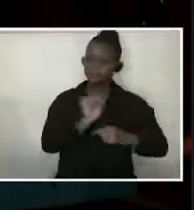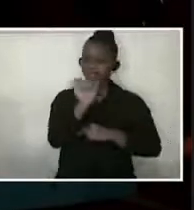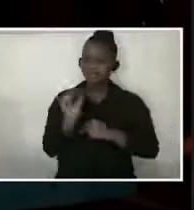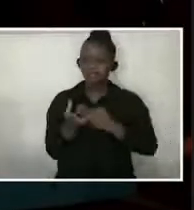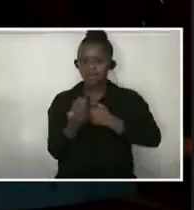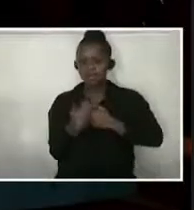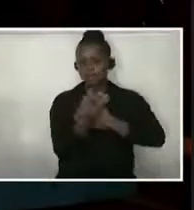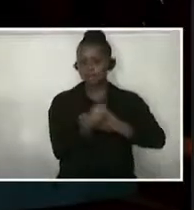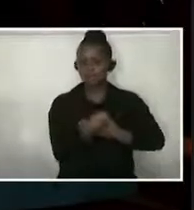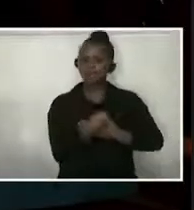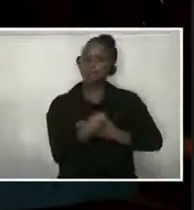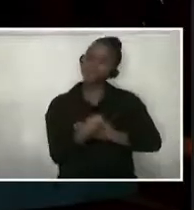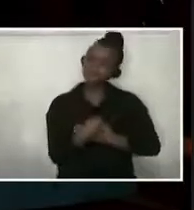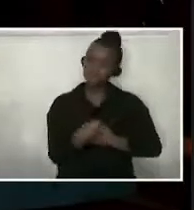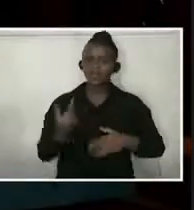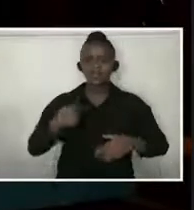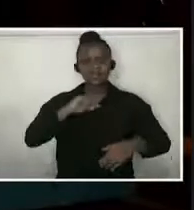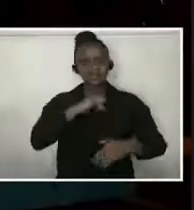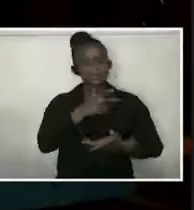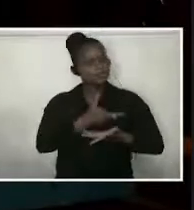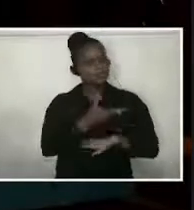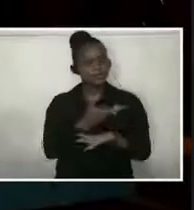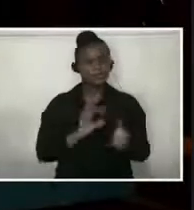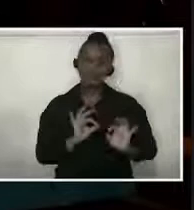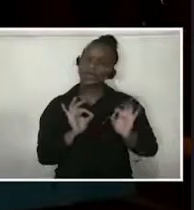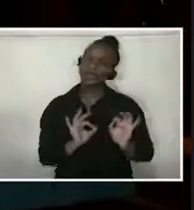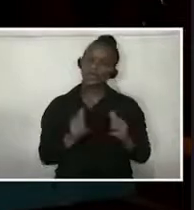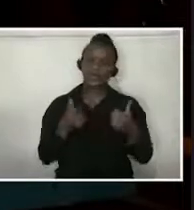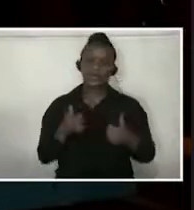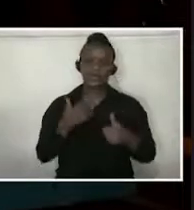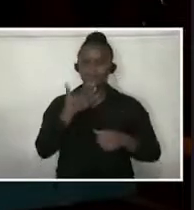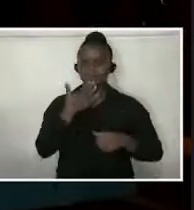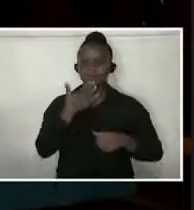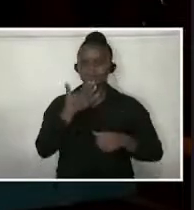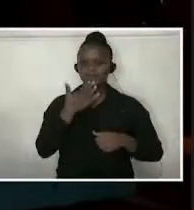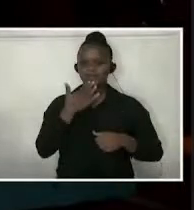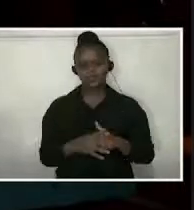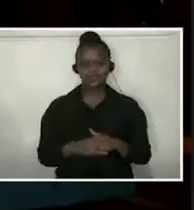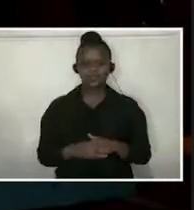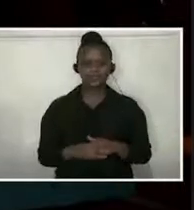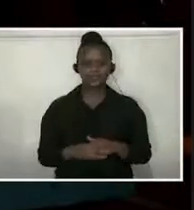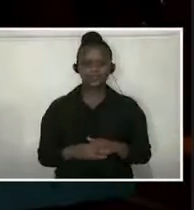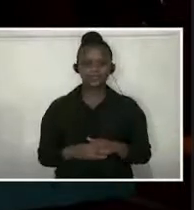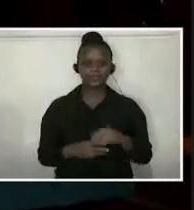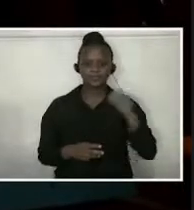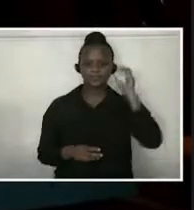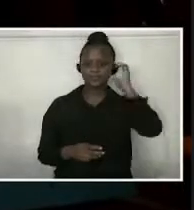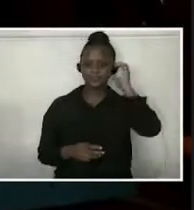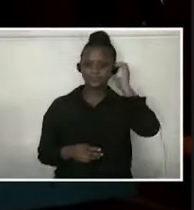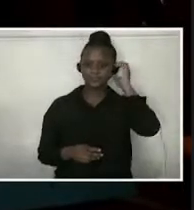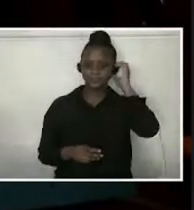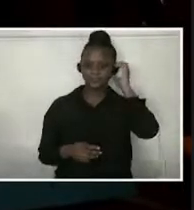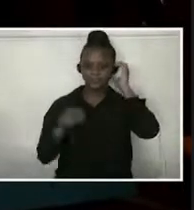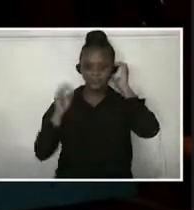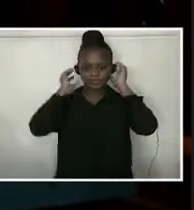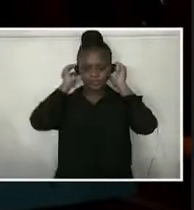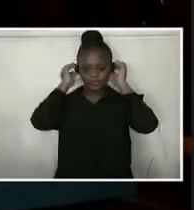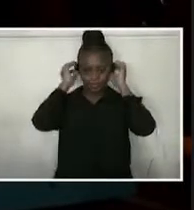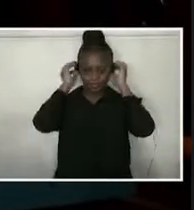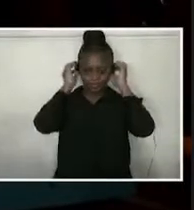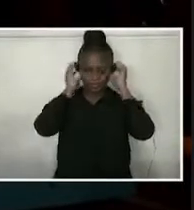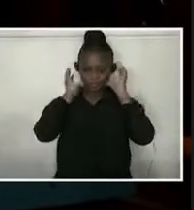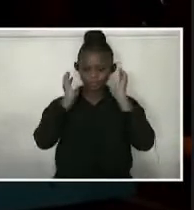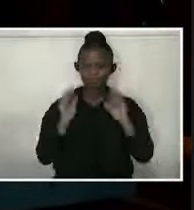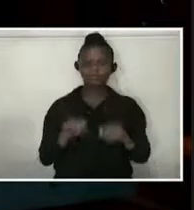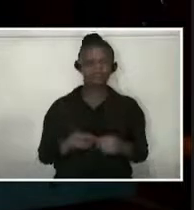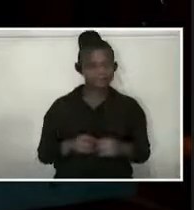the engagement was good. Thank you so much. It is important to note that we have this debate